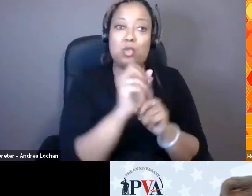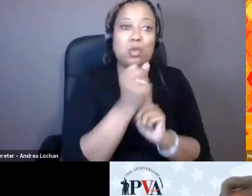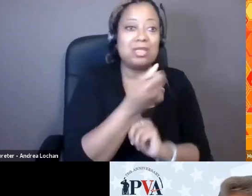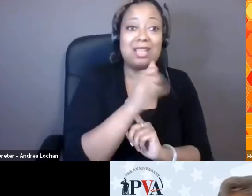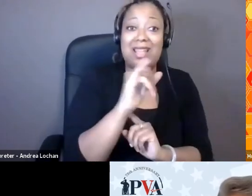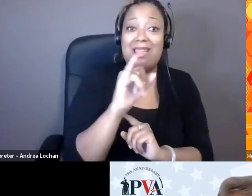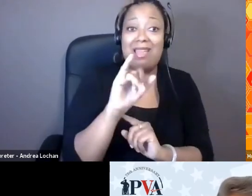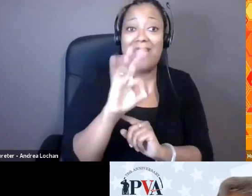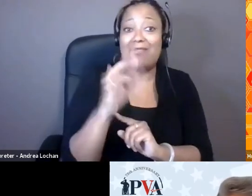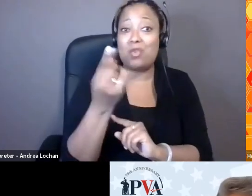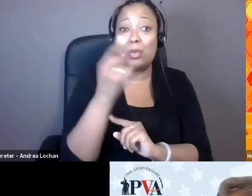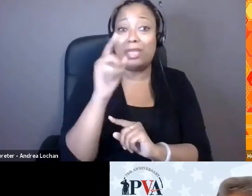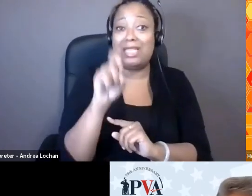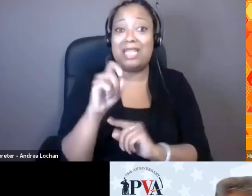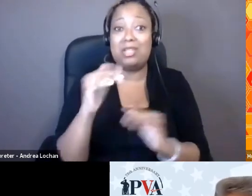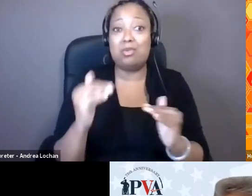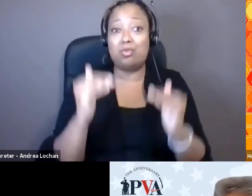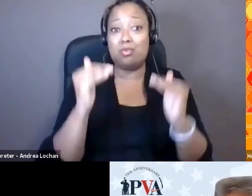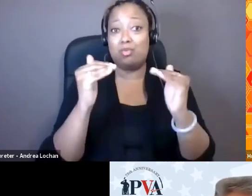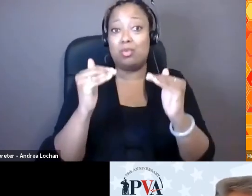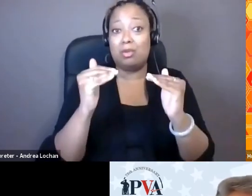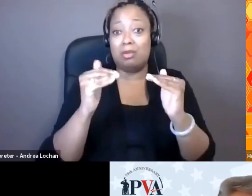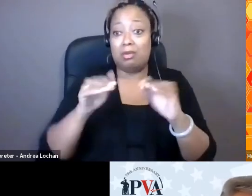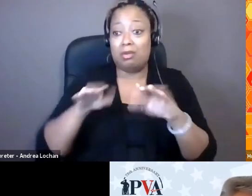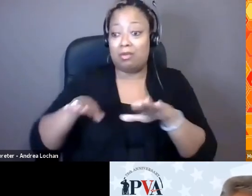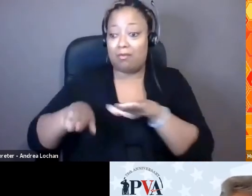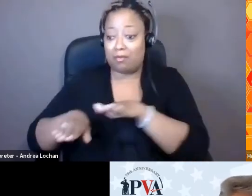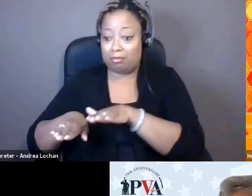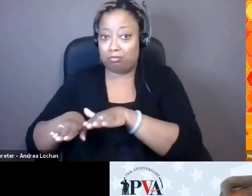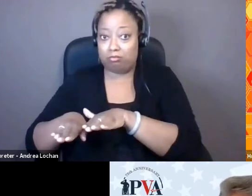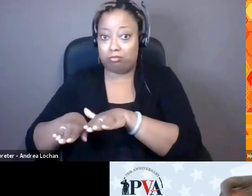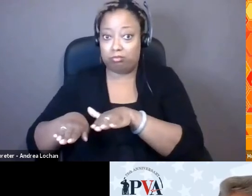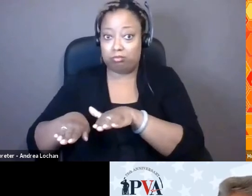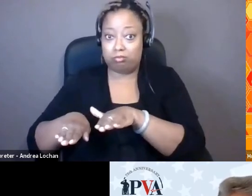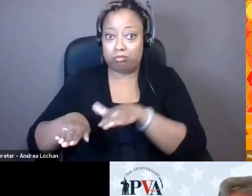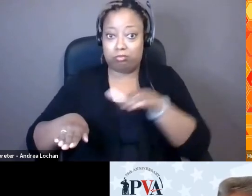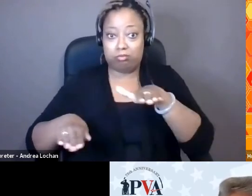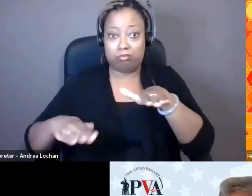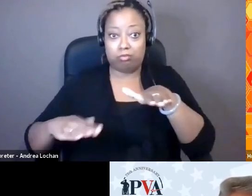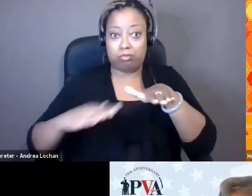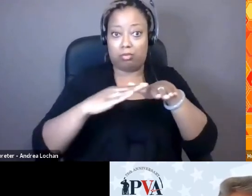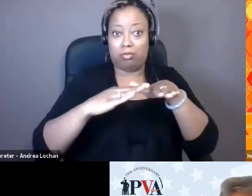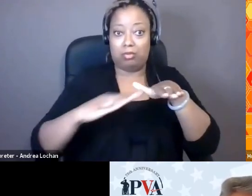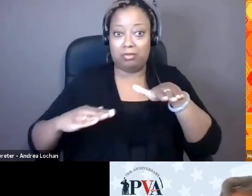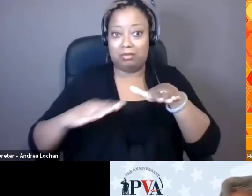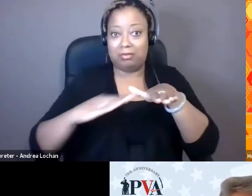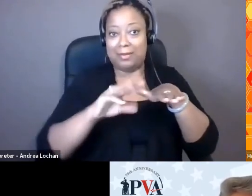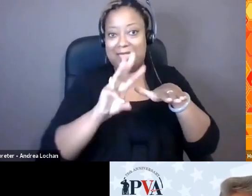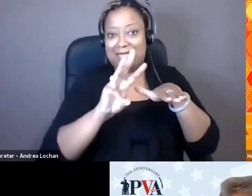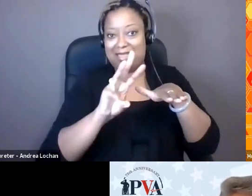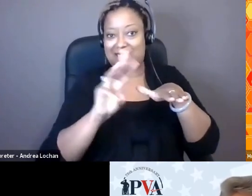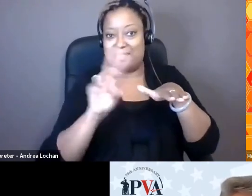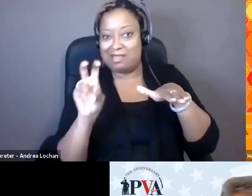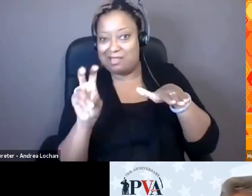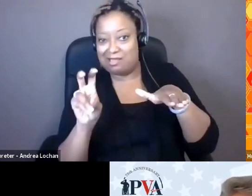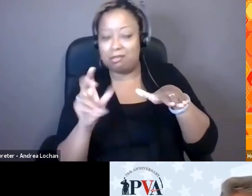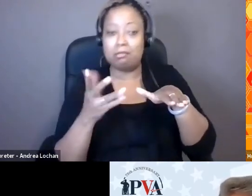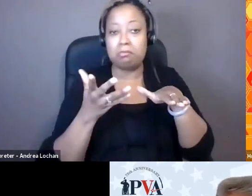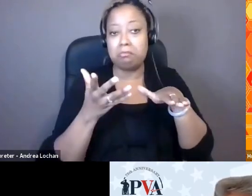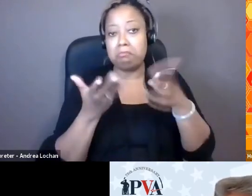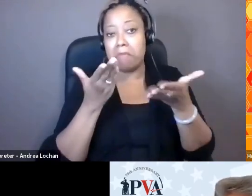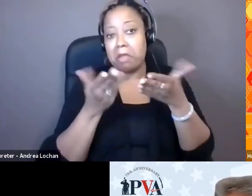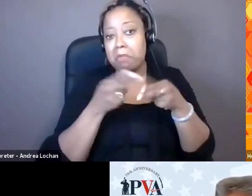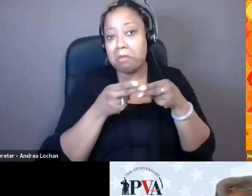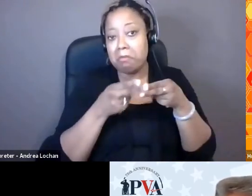to raise from the sidewalk to your front door, maybe 6 or 12 inches, then a modular or